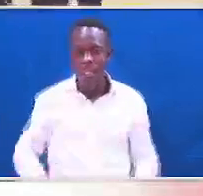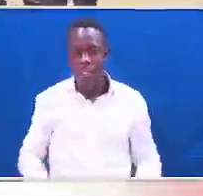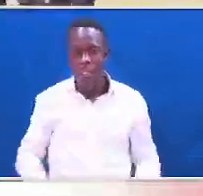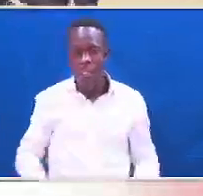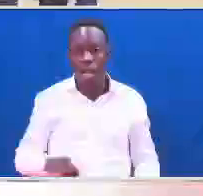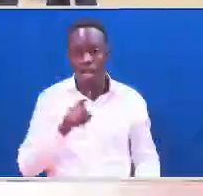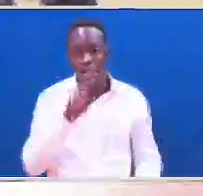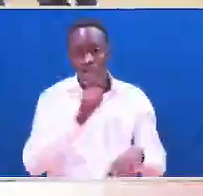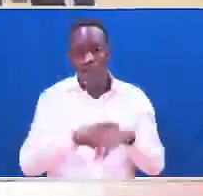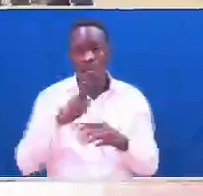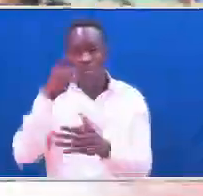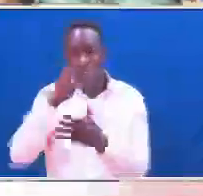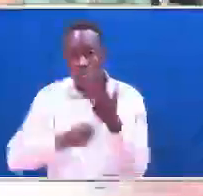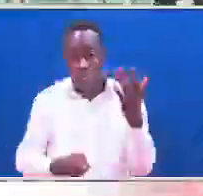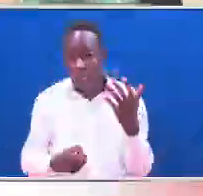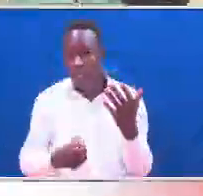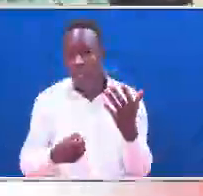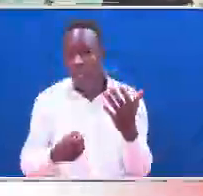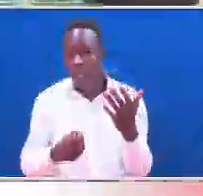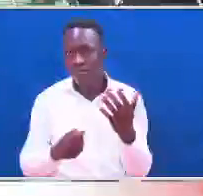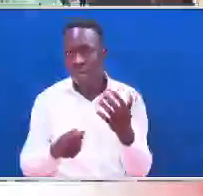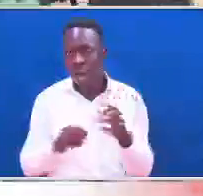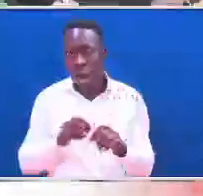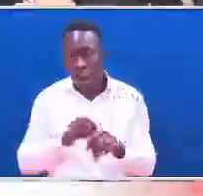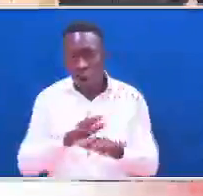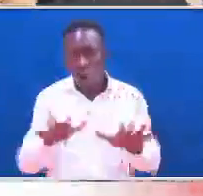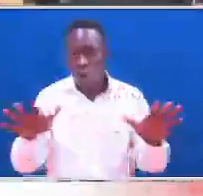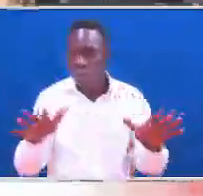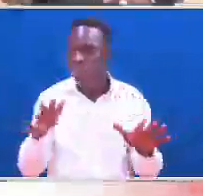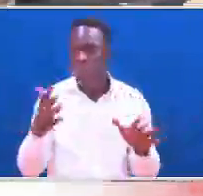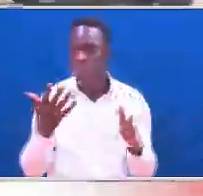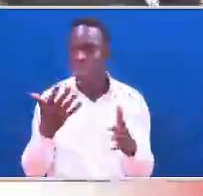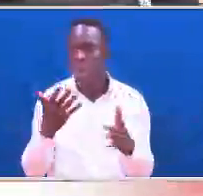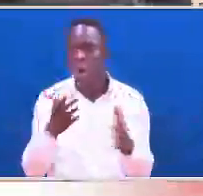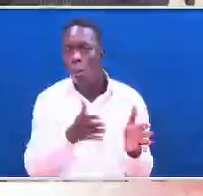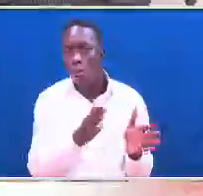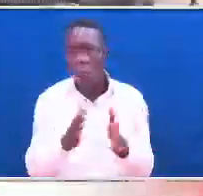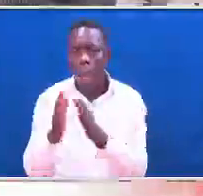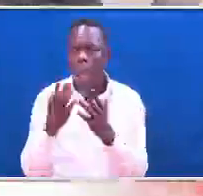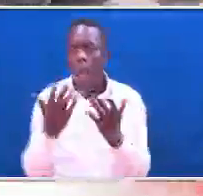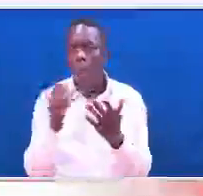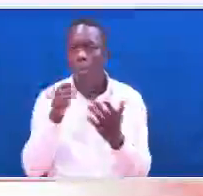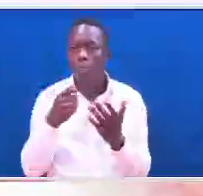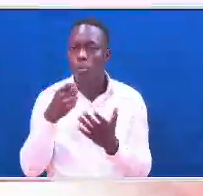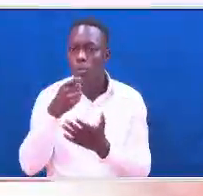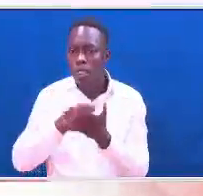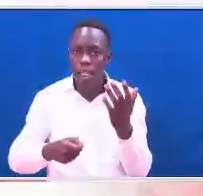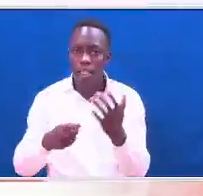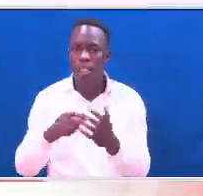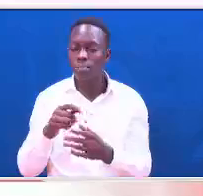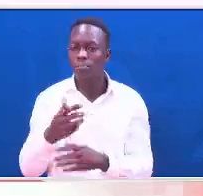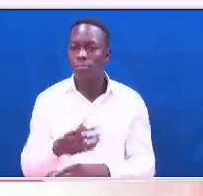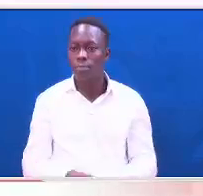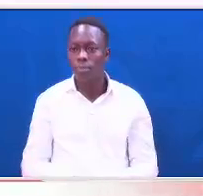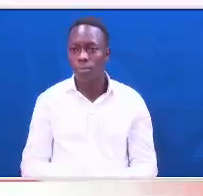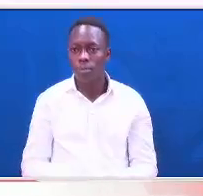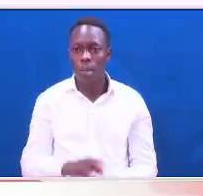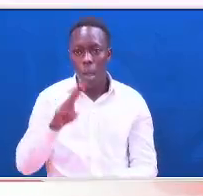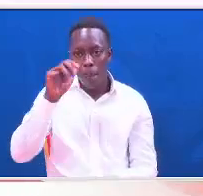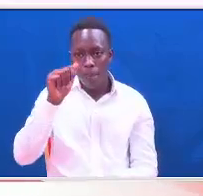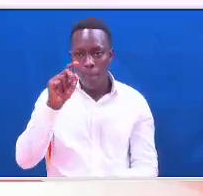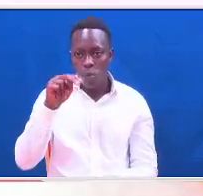the taxman strives to rule out the traditional technique of filing taxes manually. No longer accept manual